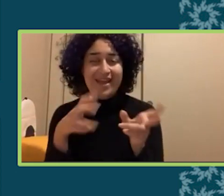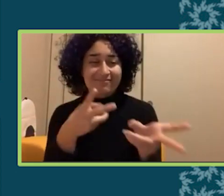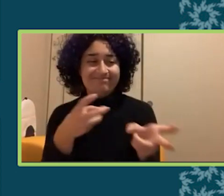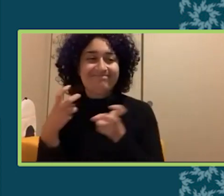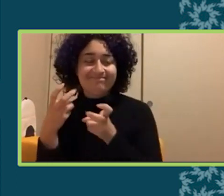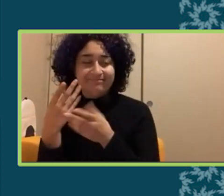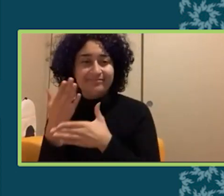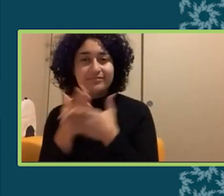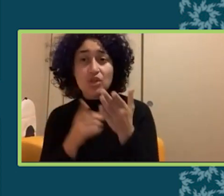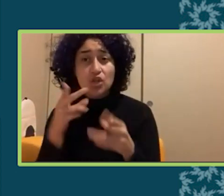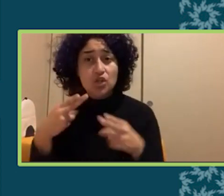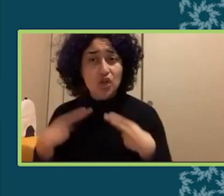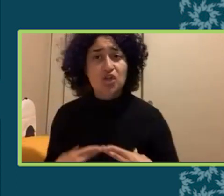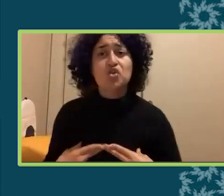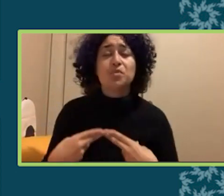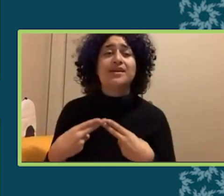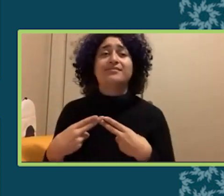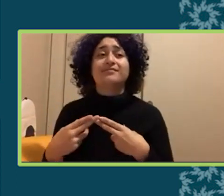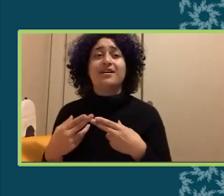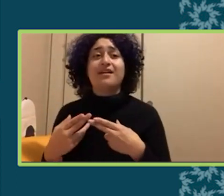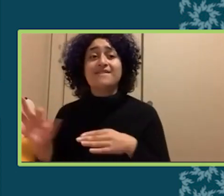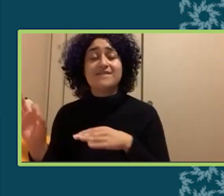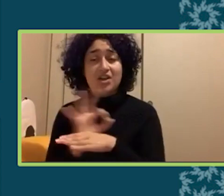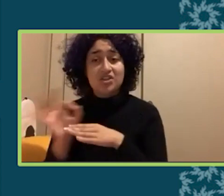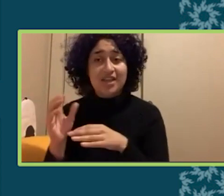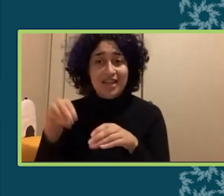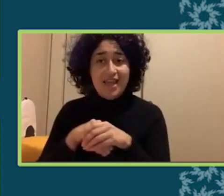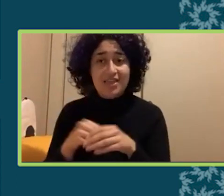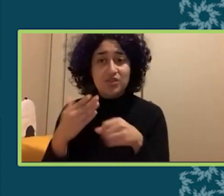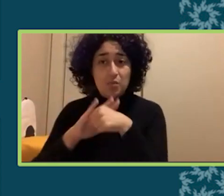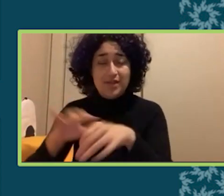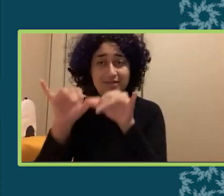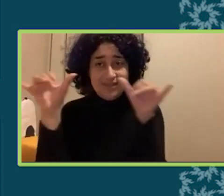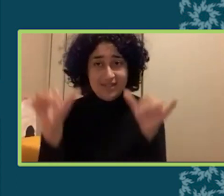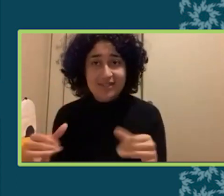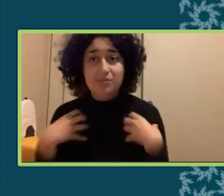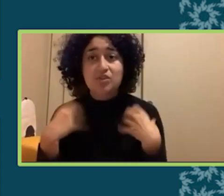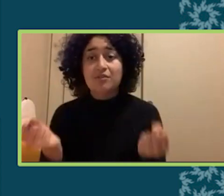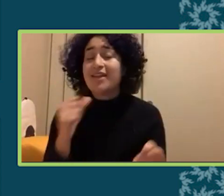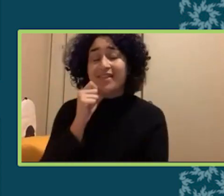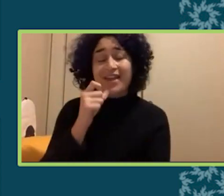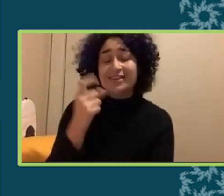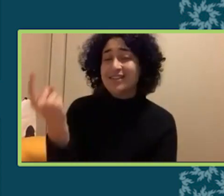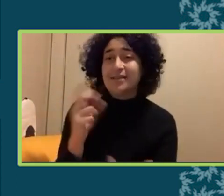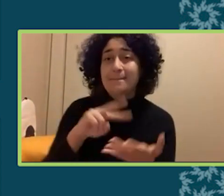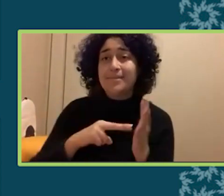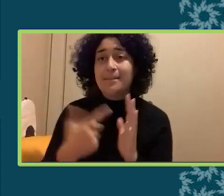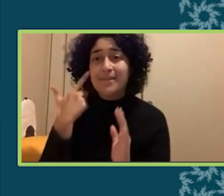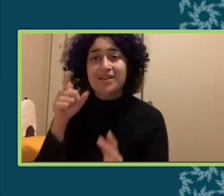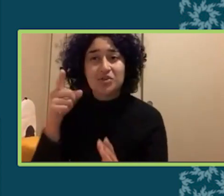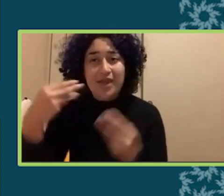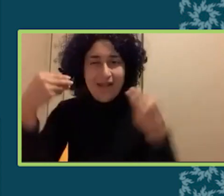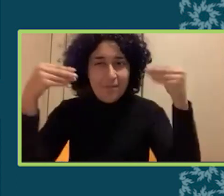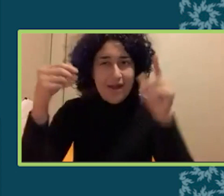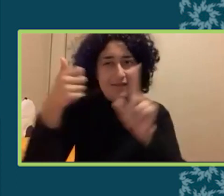You're functioning in this oppressive system to survive. But that does not mean just because you can't commodify yourself in